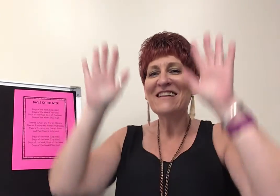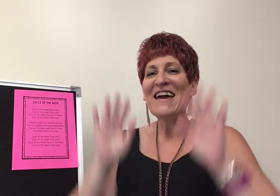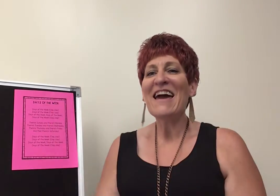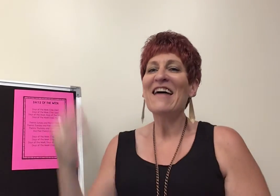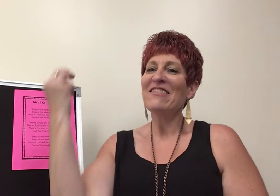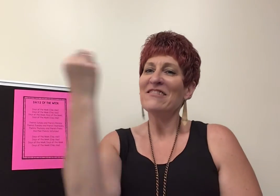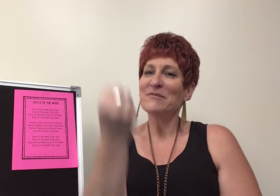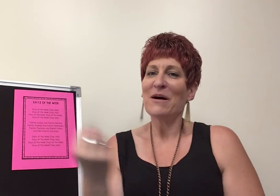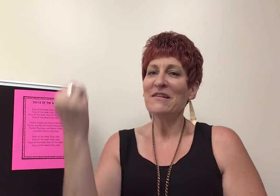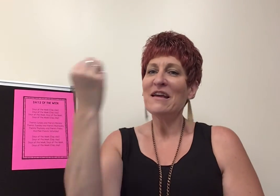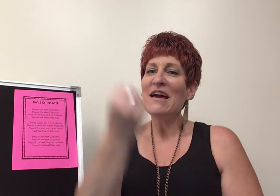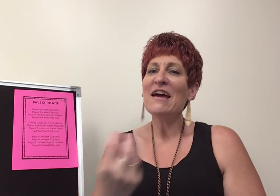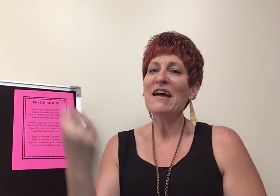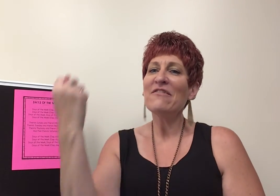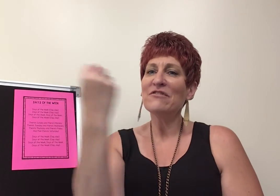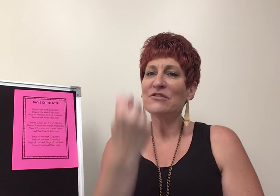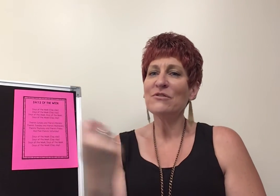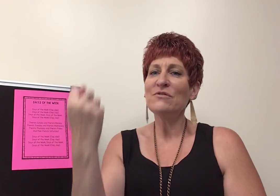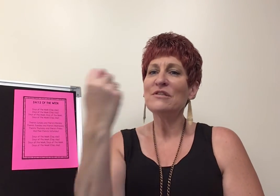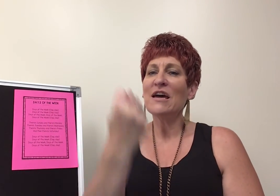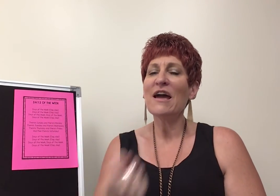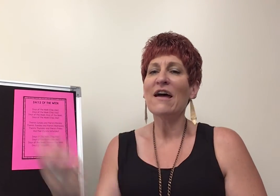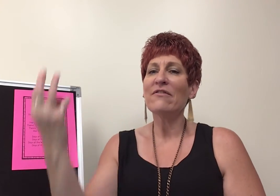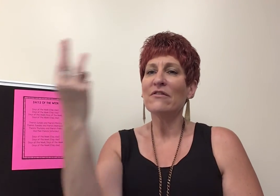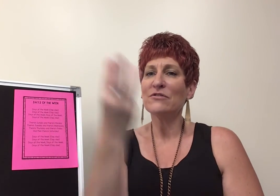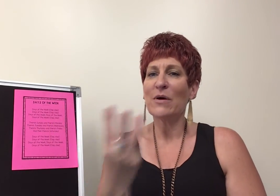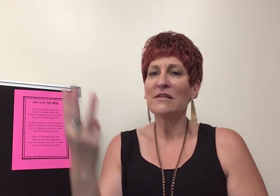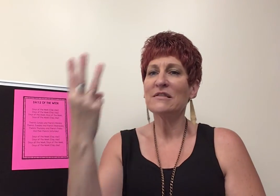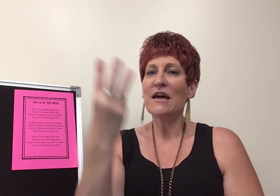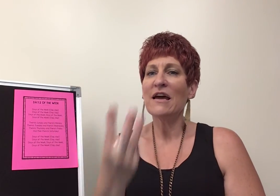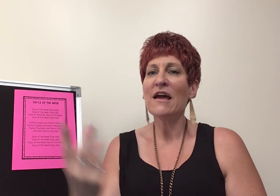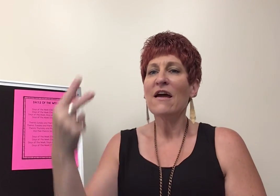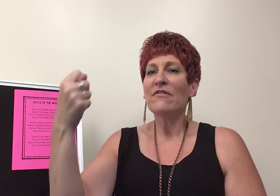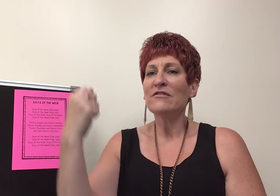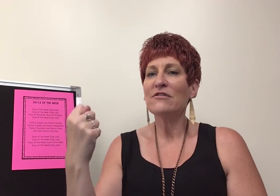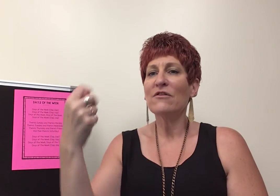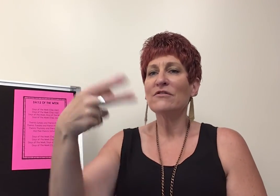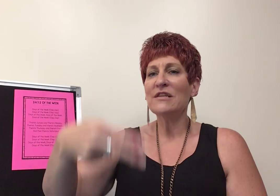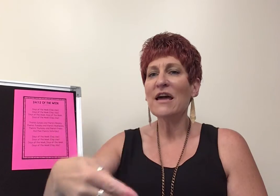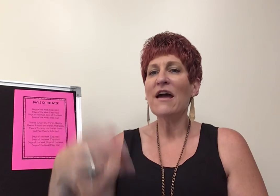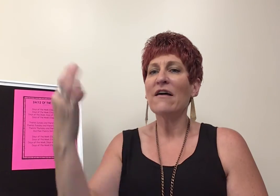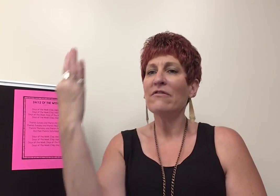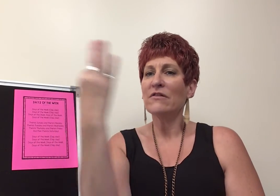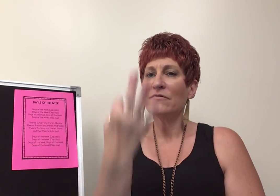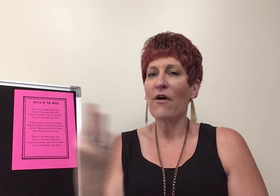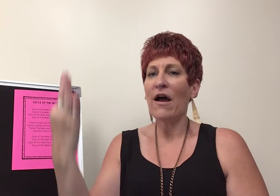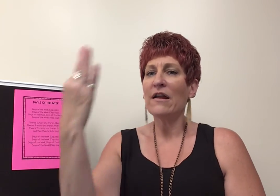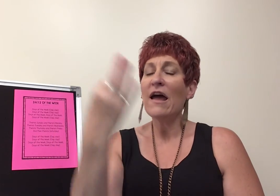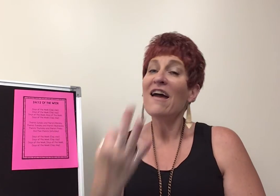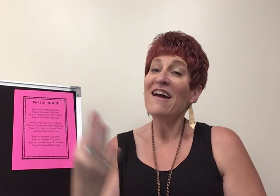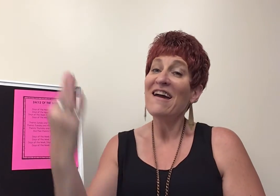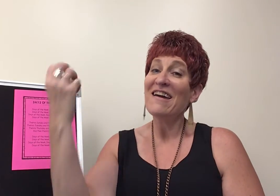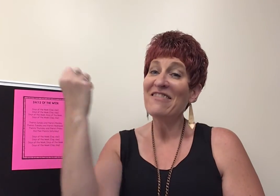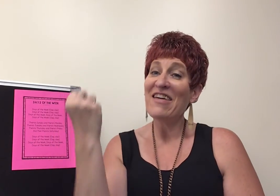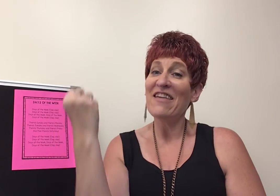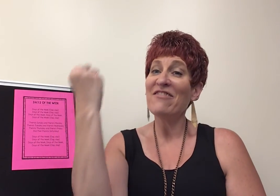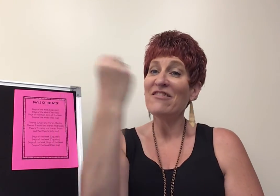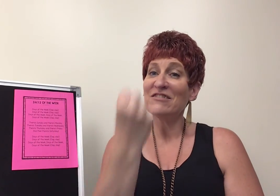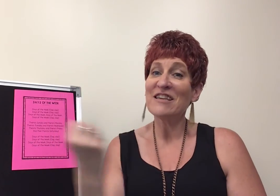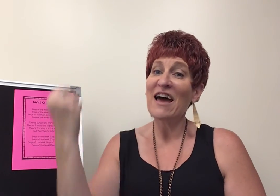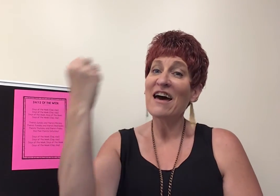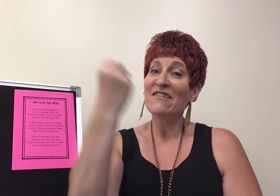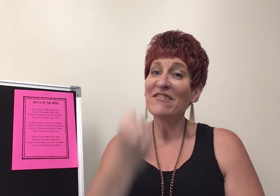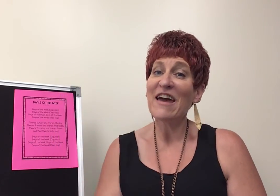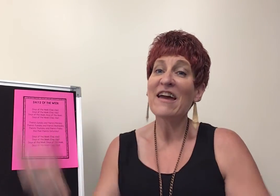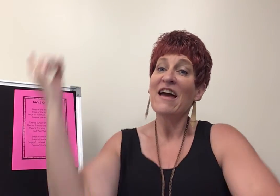There's Sunday and there's Monday. There's Tuesday and there's Wednesday. There's Thursday and there's Friday. And then